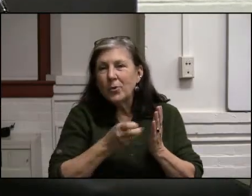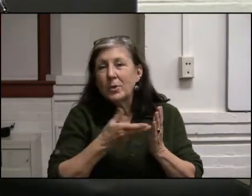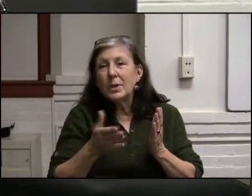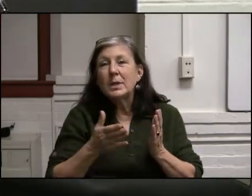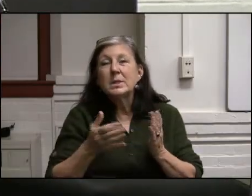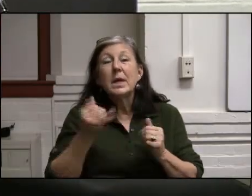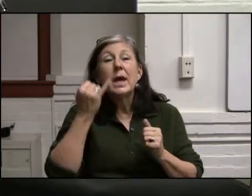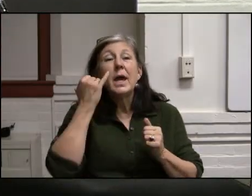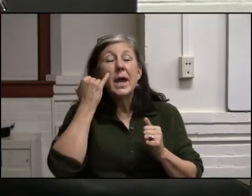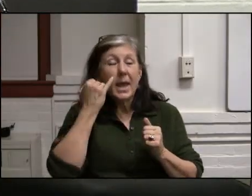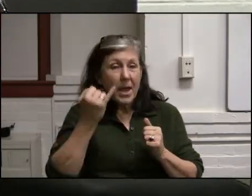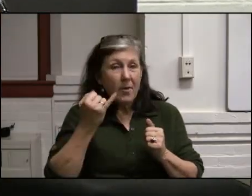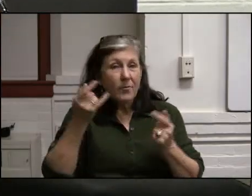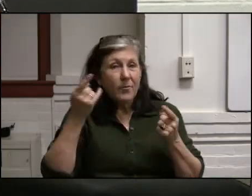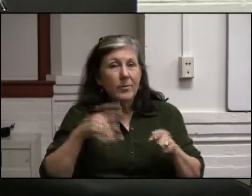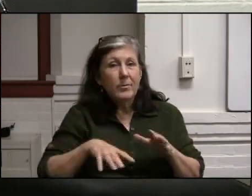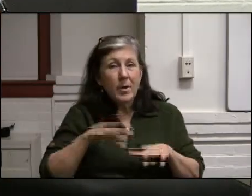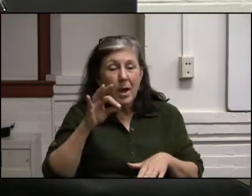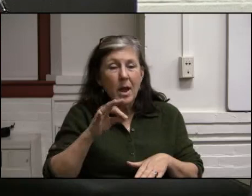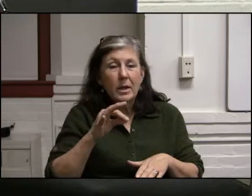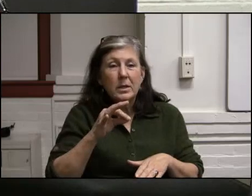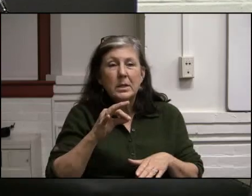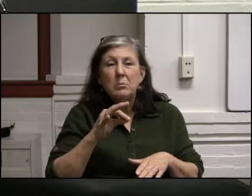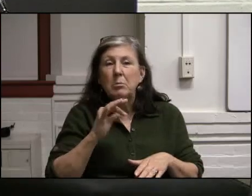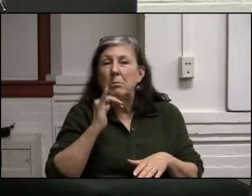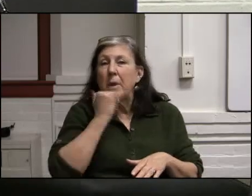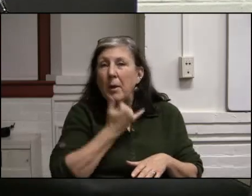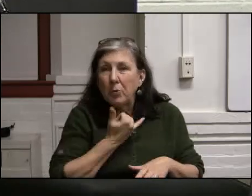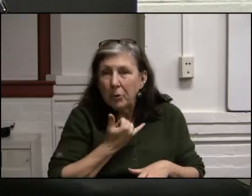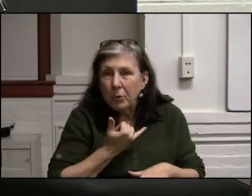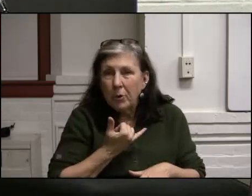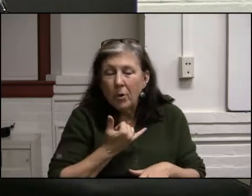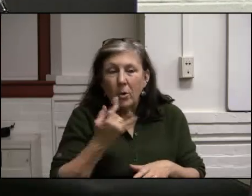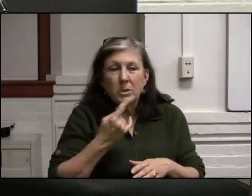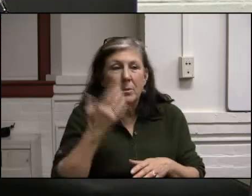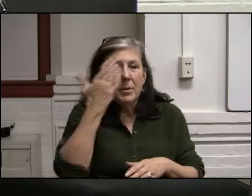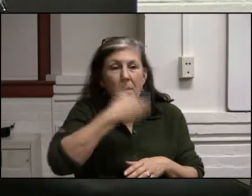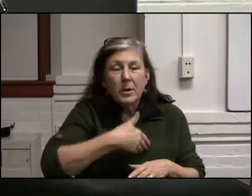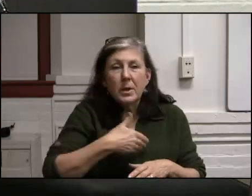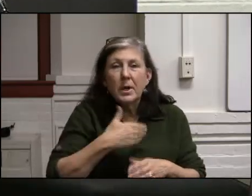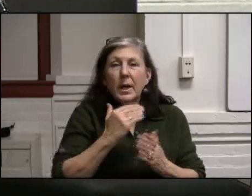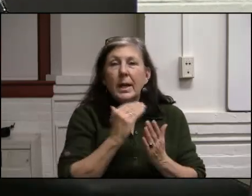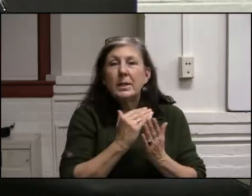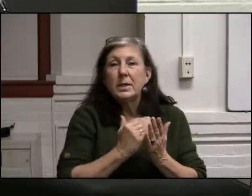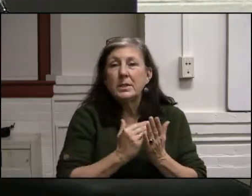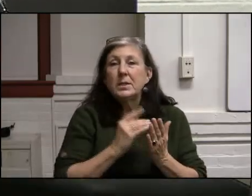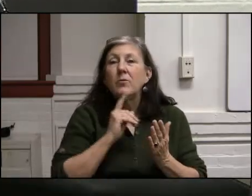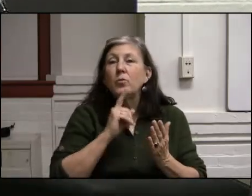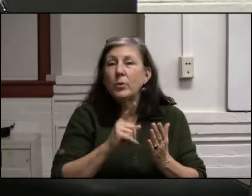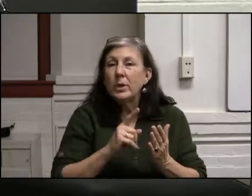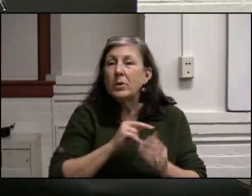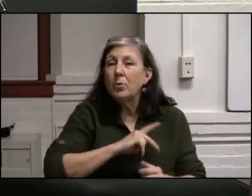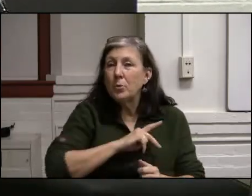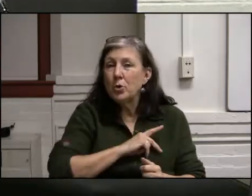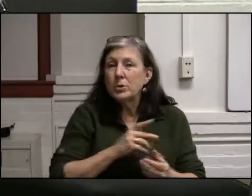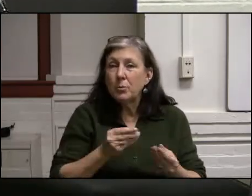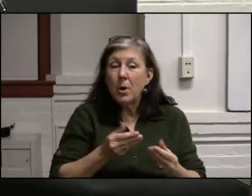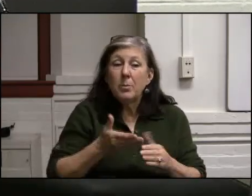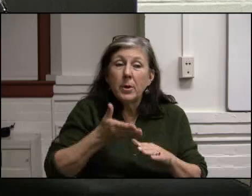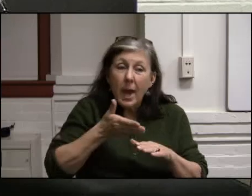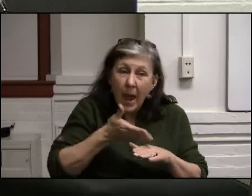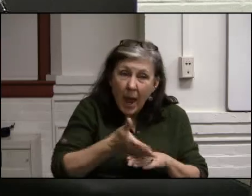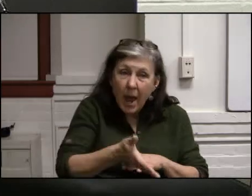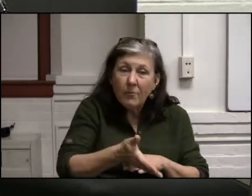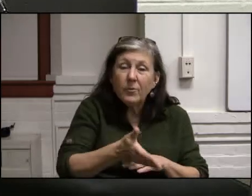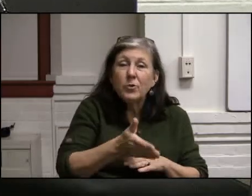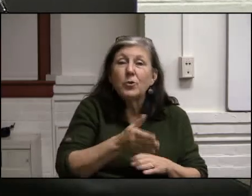If it is discovered an error or omission in the listing of real or personal property after it became the